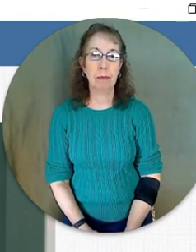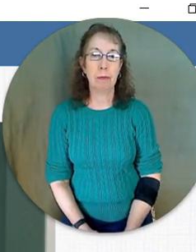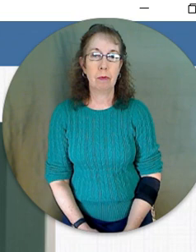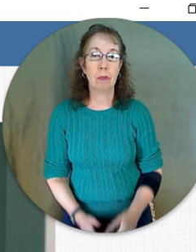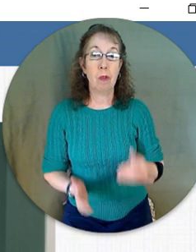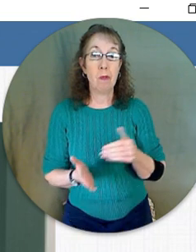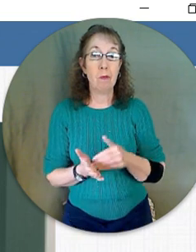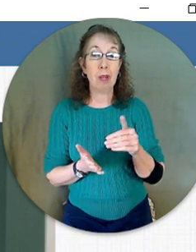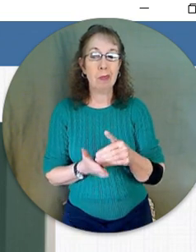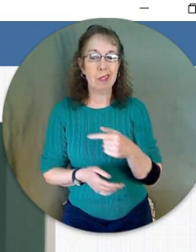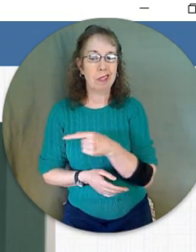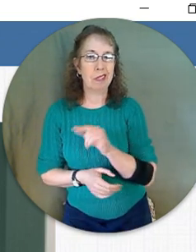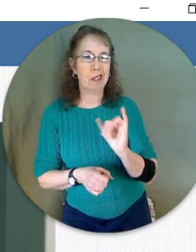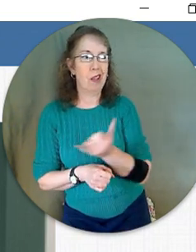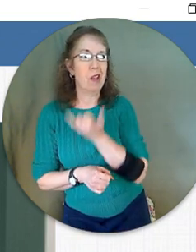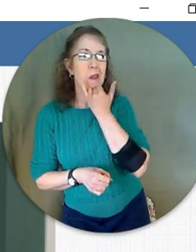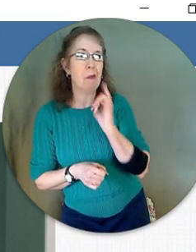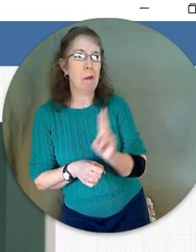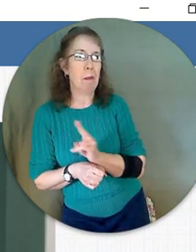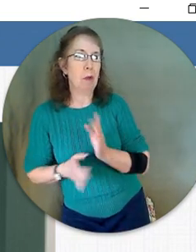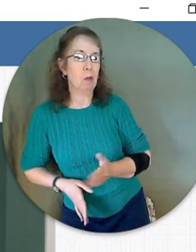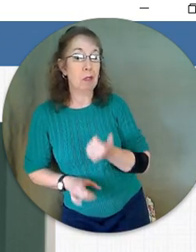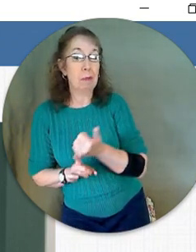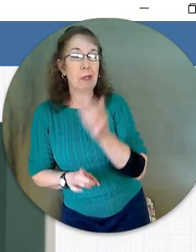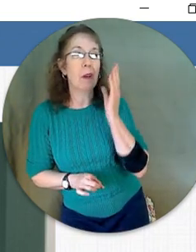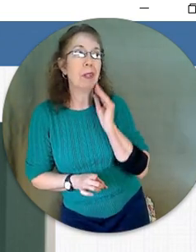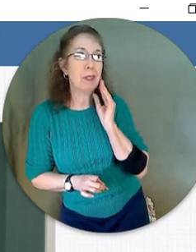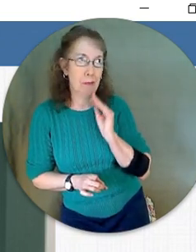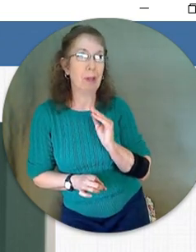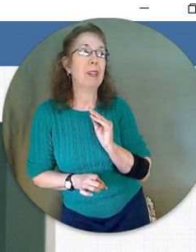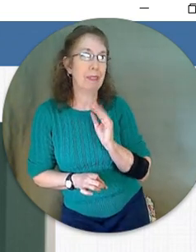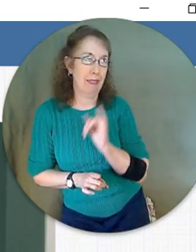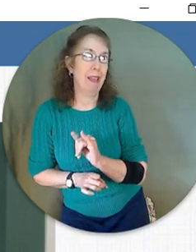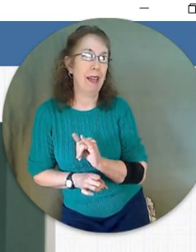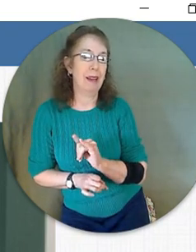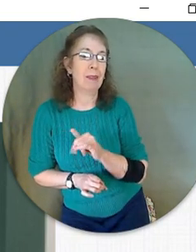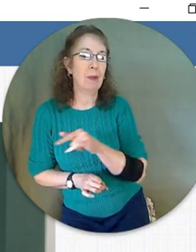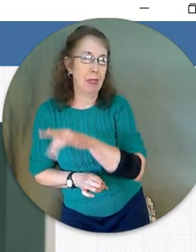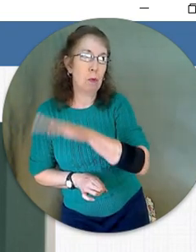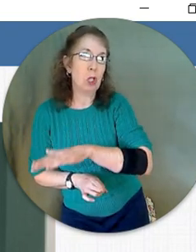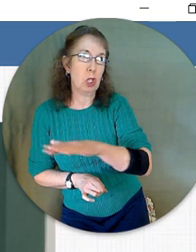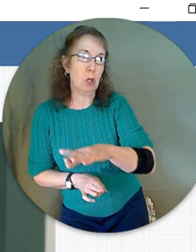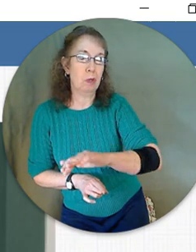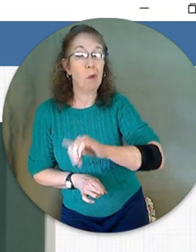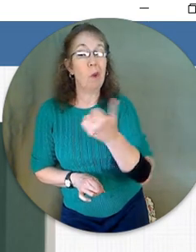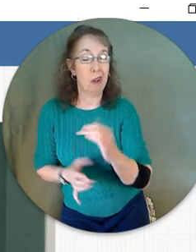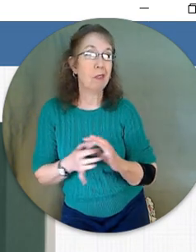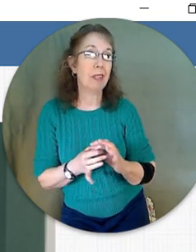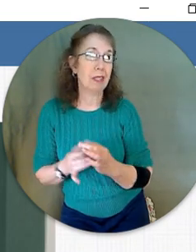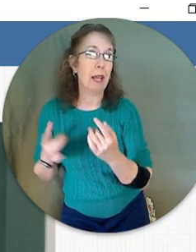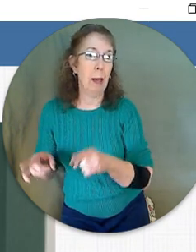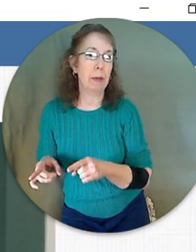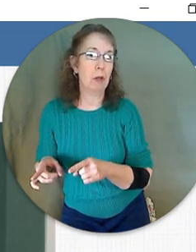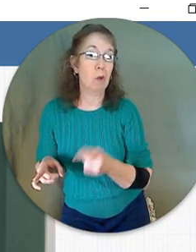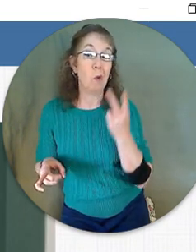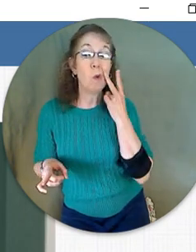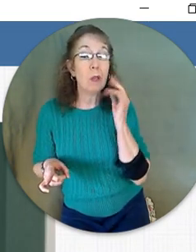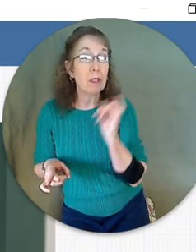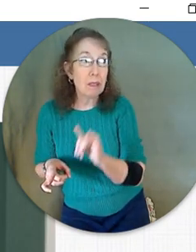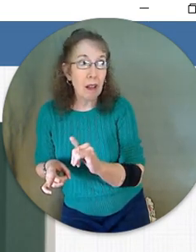Frequently abusers were abused themselves as children or in other relationships, and or they saw